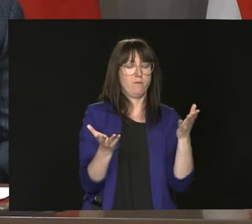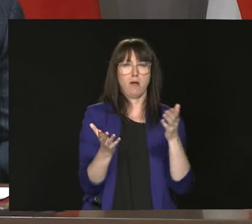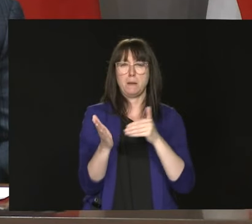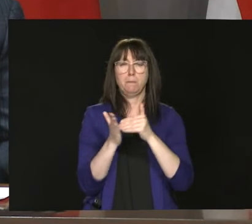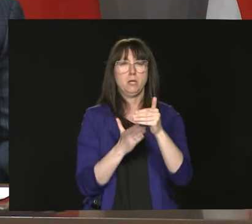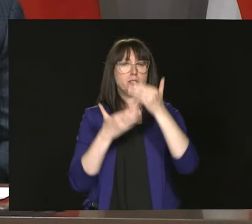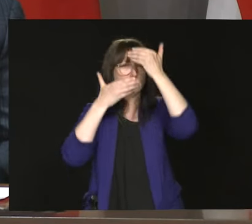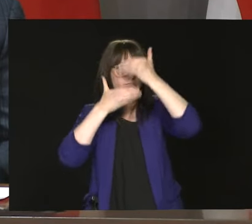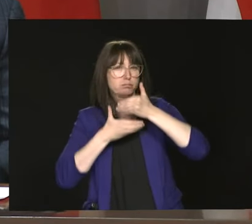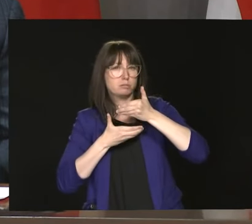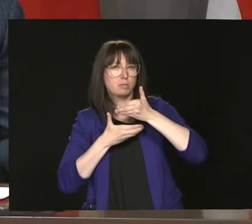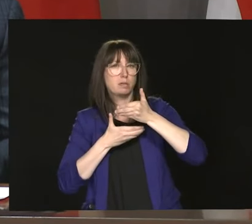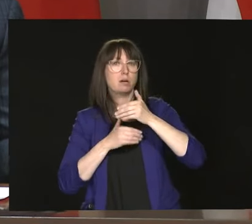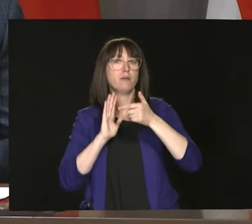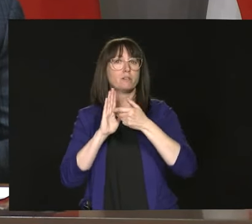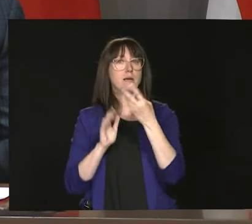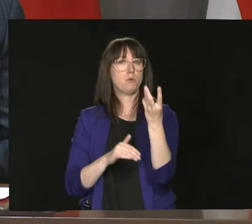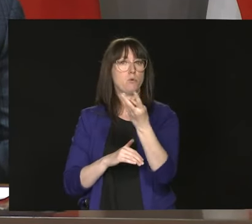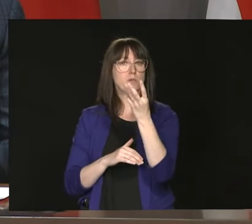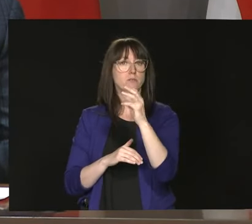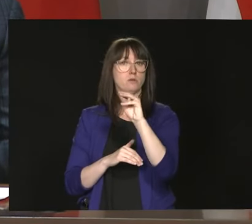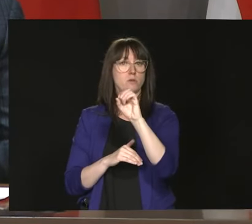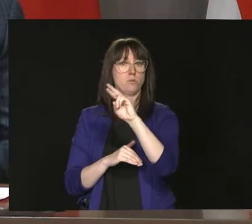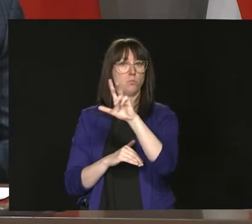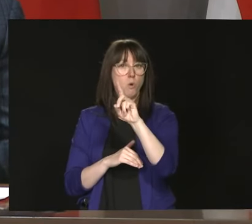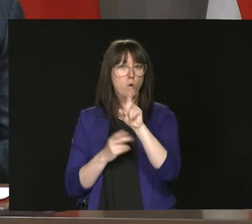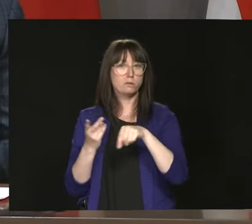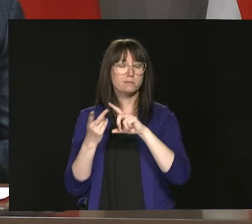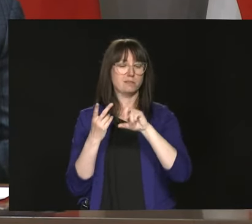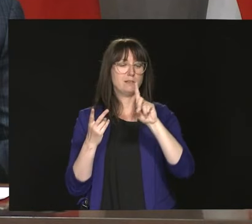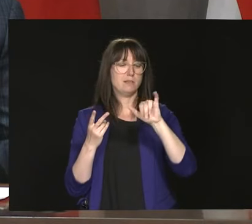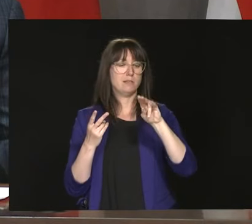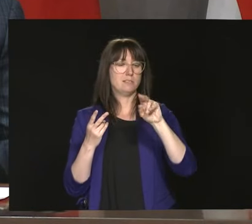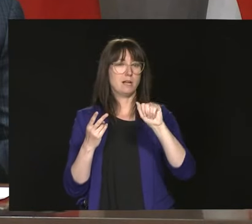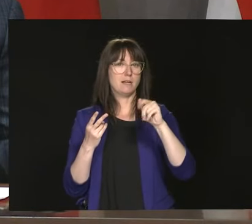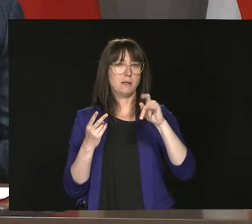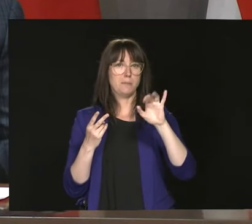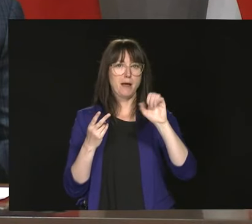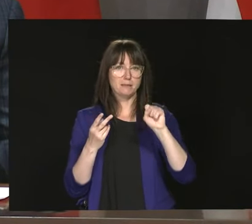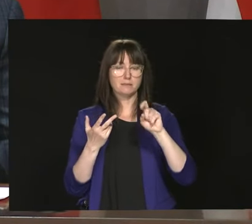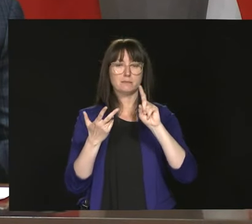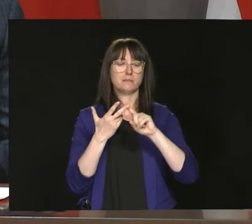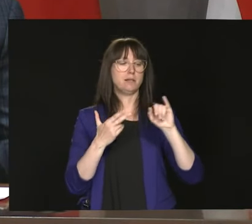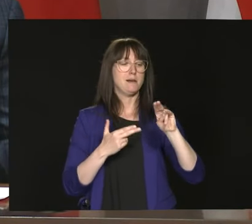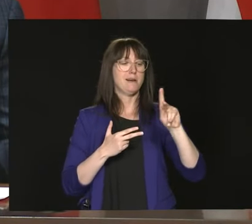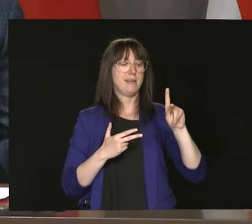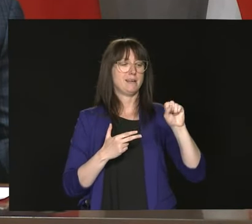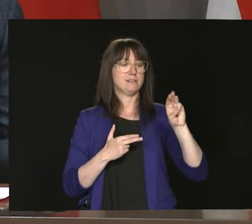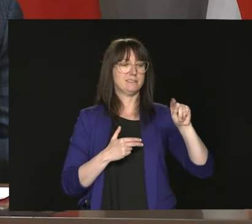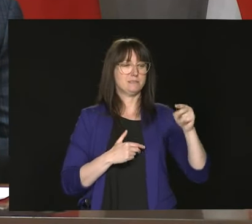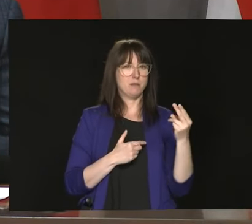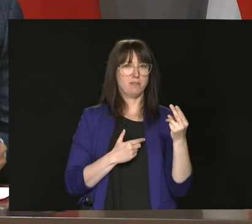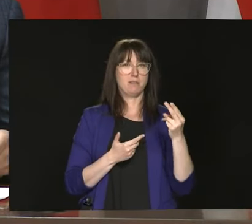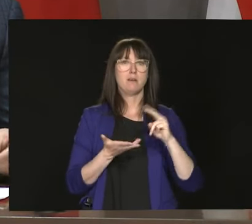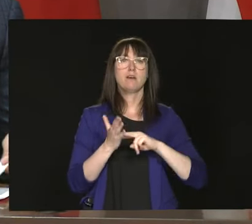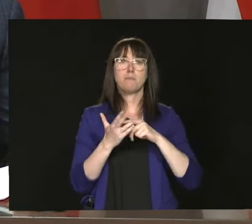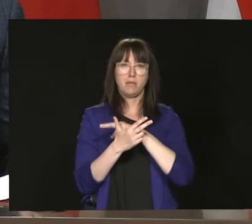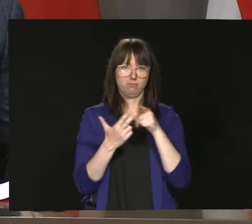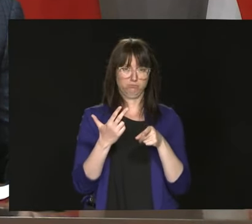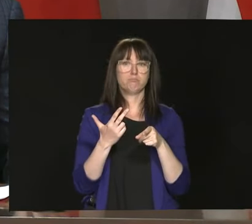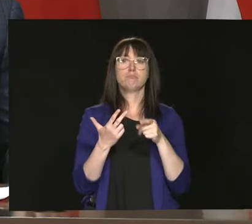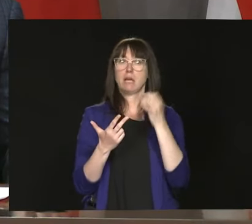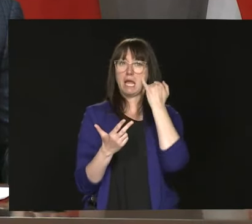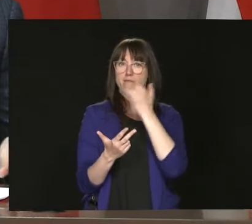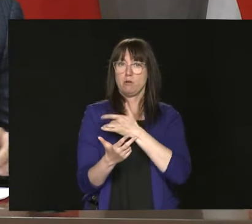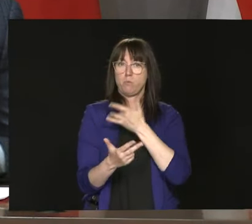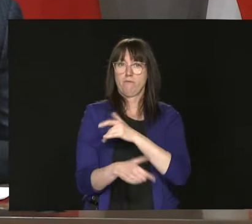Mold, Dynaplast, and Inksmith. And this allows us to meet current requests from provinces and territories with